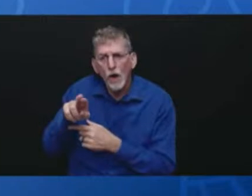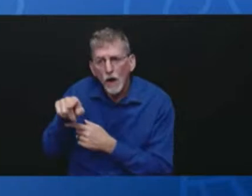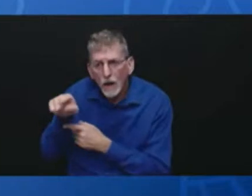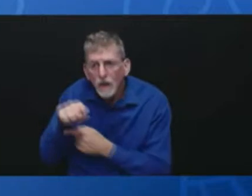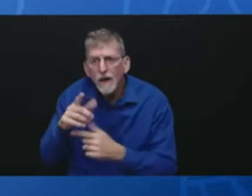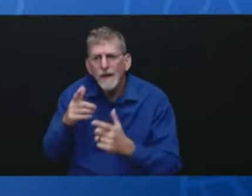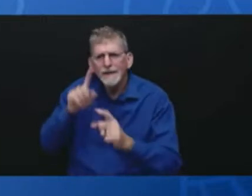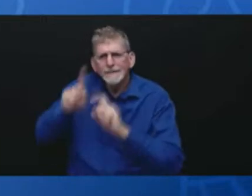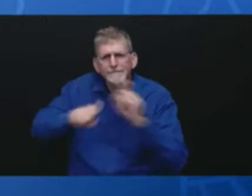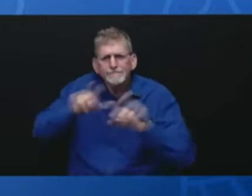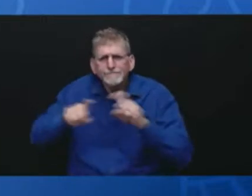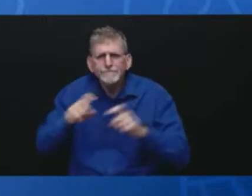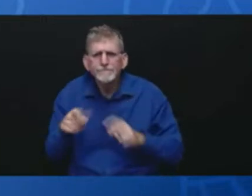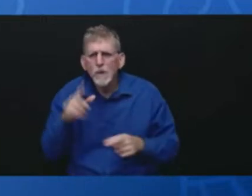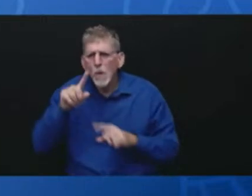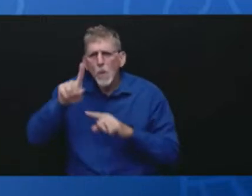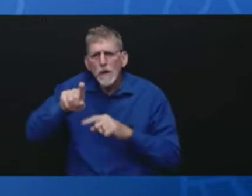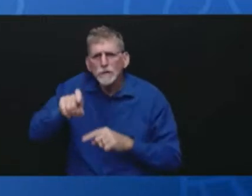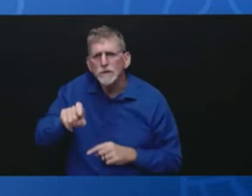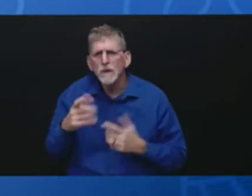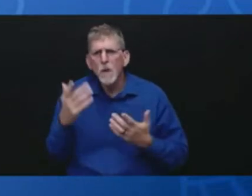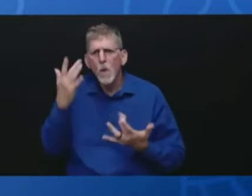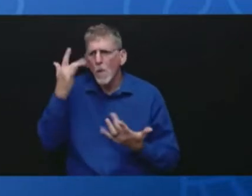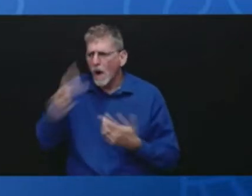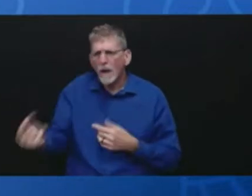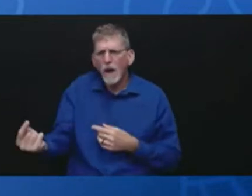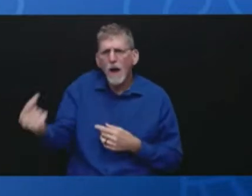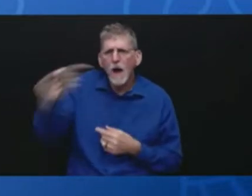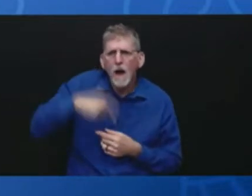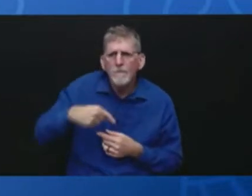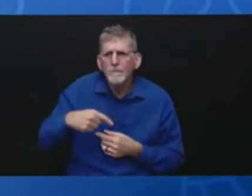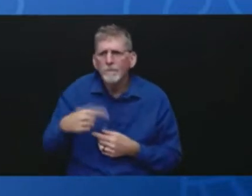come. Every sovereign nation in the world has an